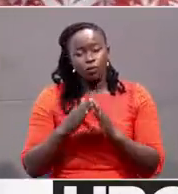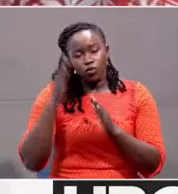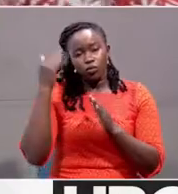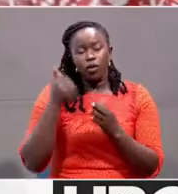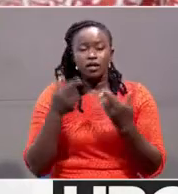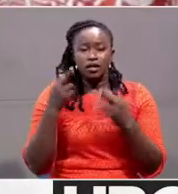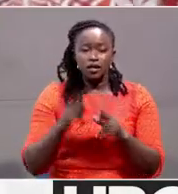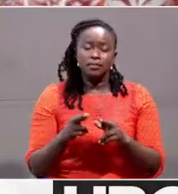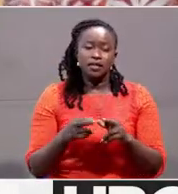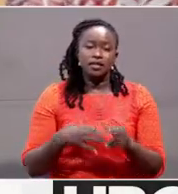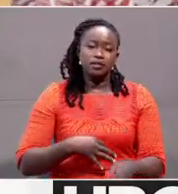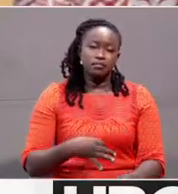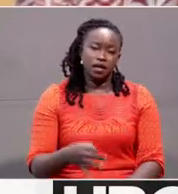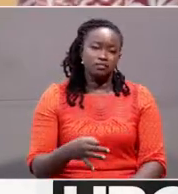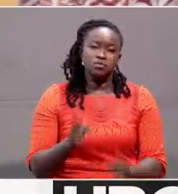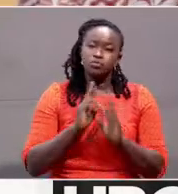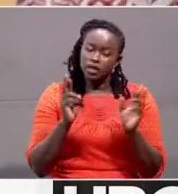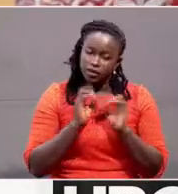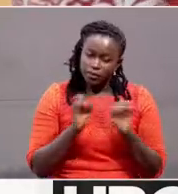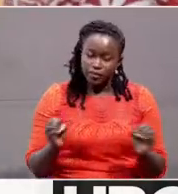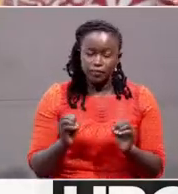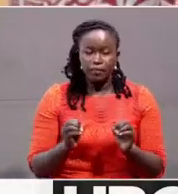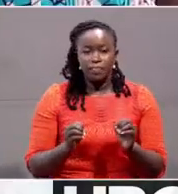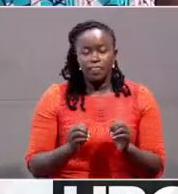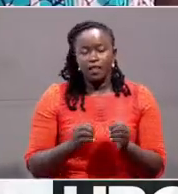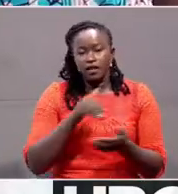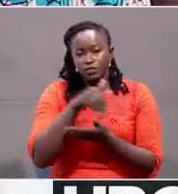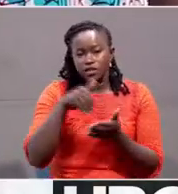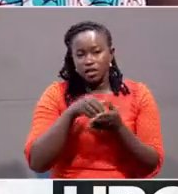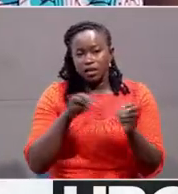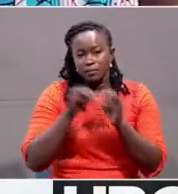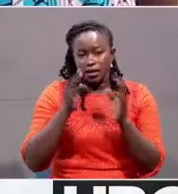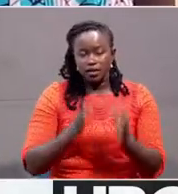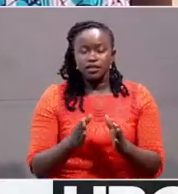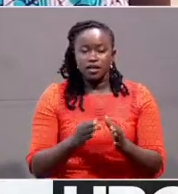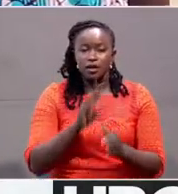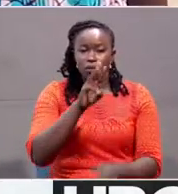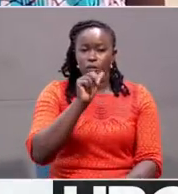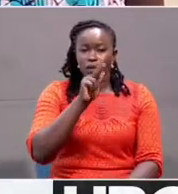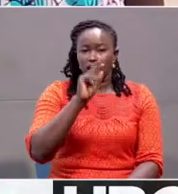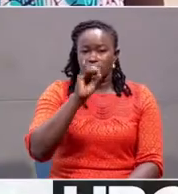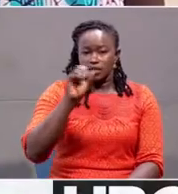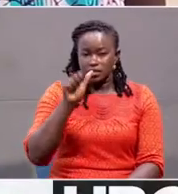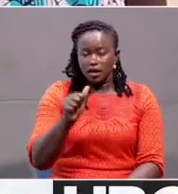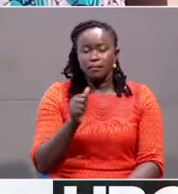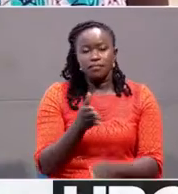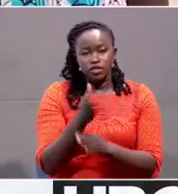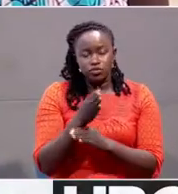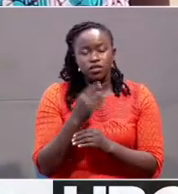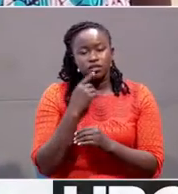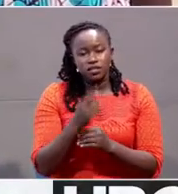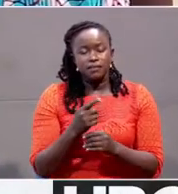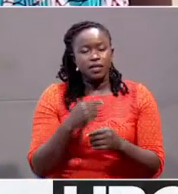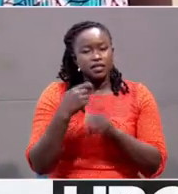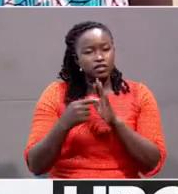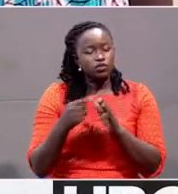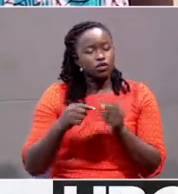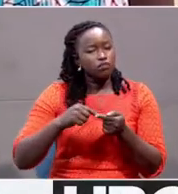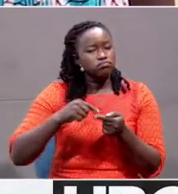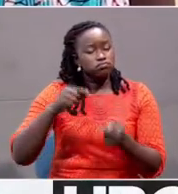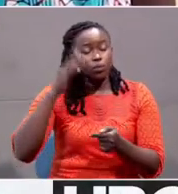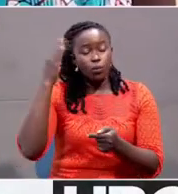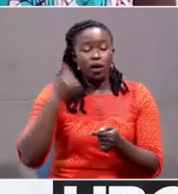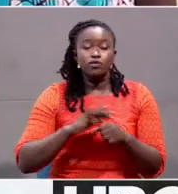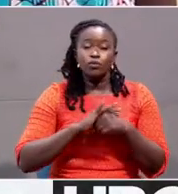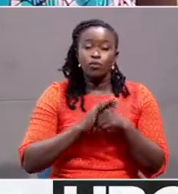of unexpected pregnancies. According to the center manager, Wakisa Ministries, the situation has been escalated by COVID-19